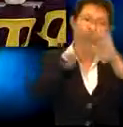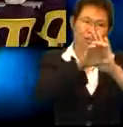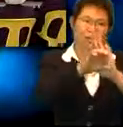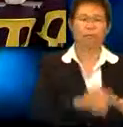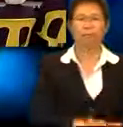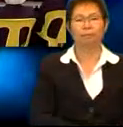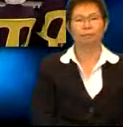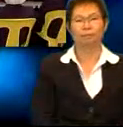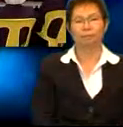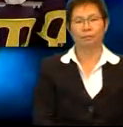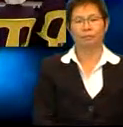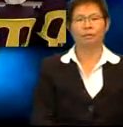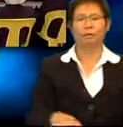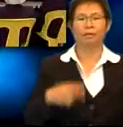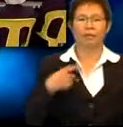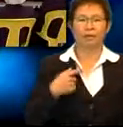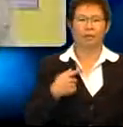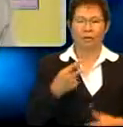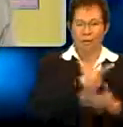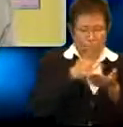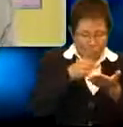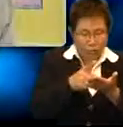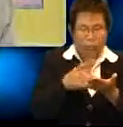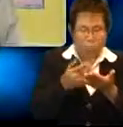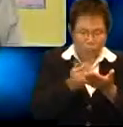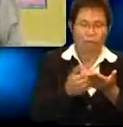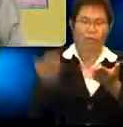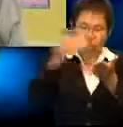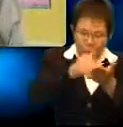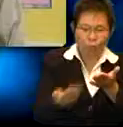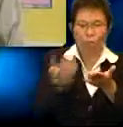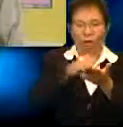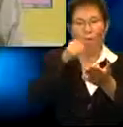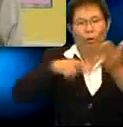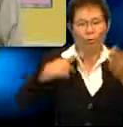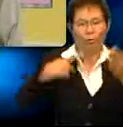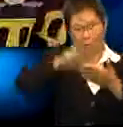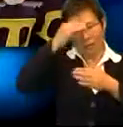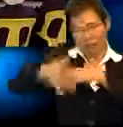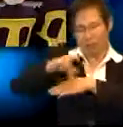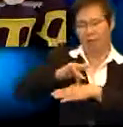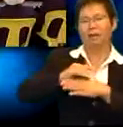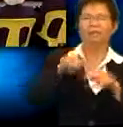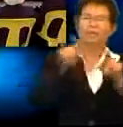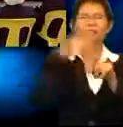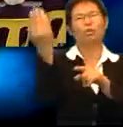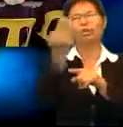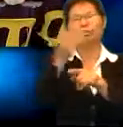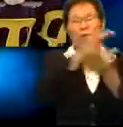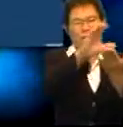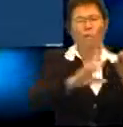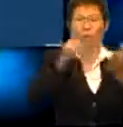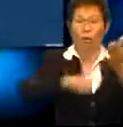using pictorial form. Let us revise what we have learned earlier. Here are some common